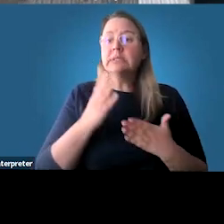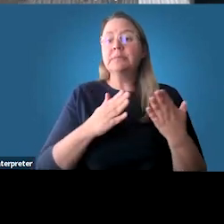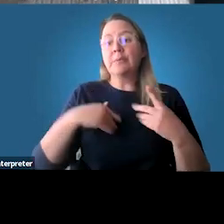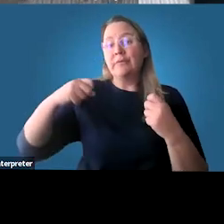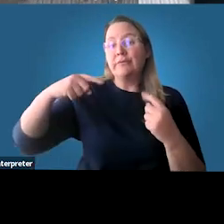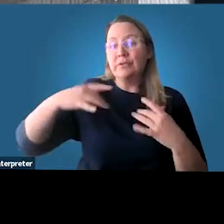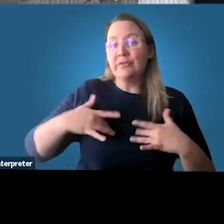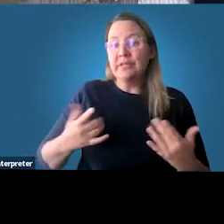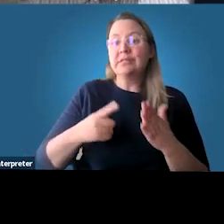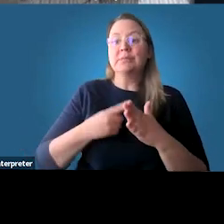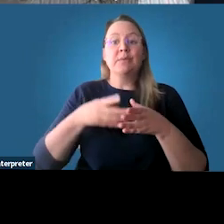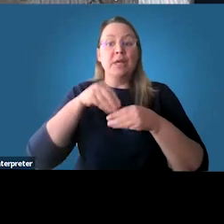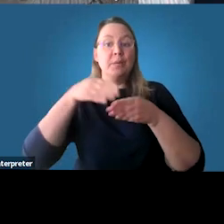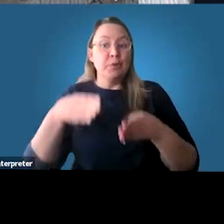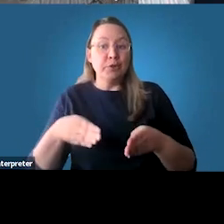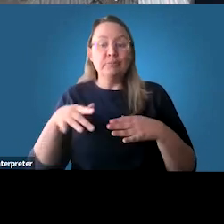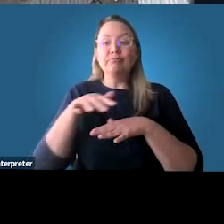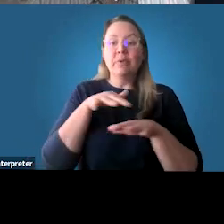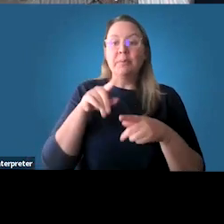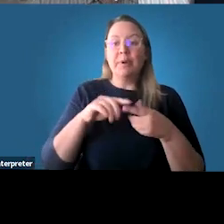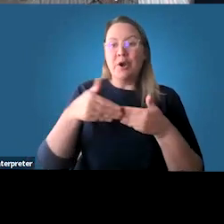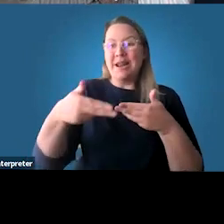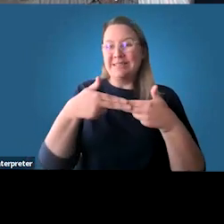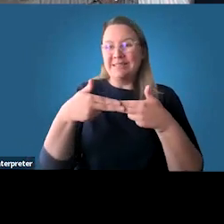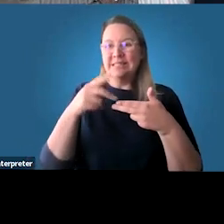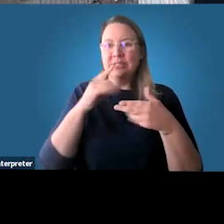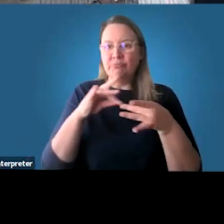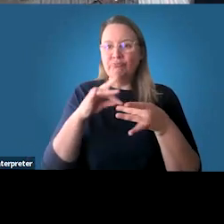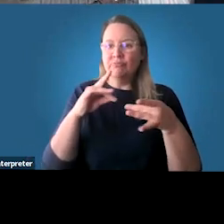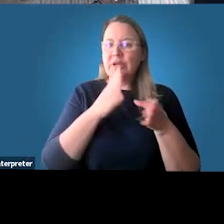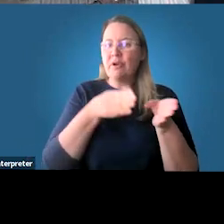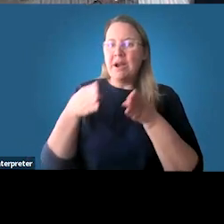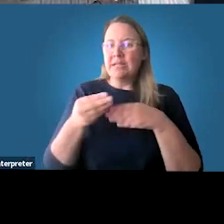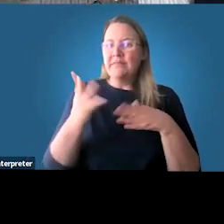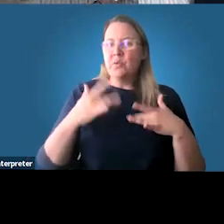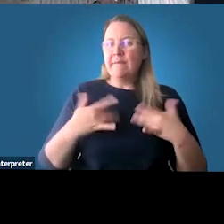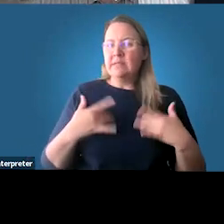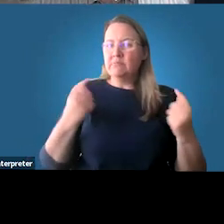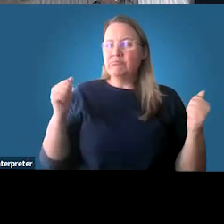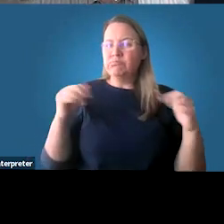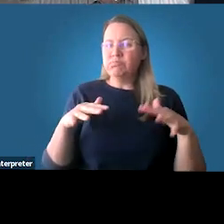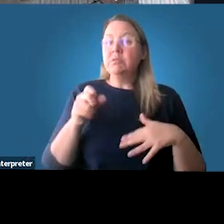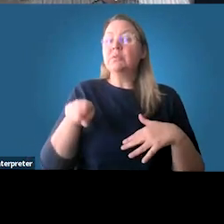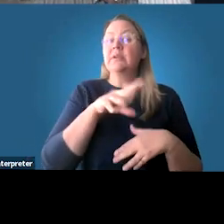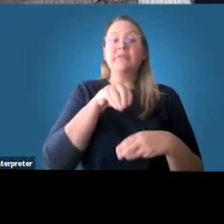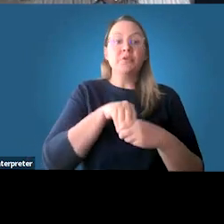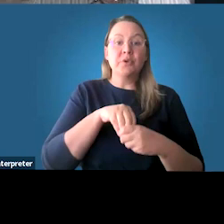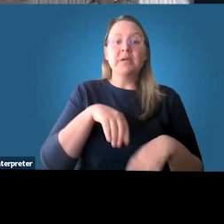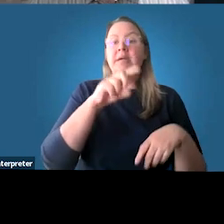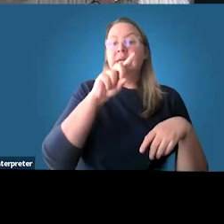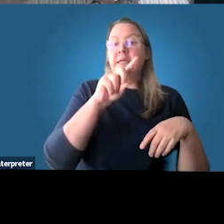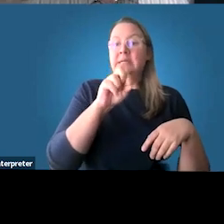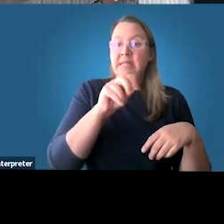events, sometimes they're in person, but I think our next slide tells us where we have our next few events. So if you are in